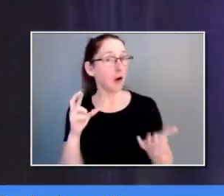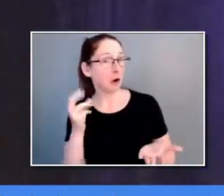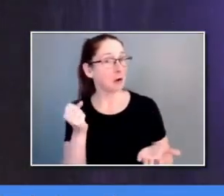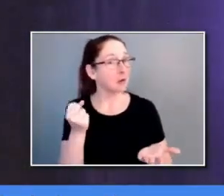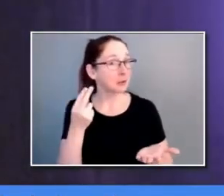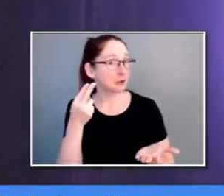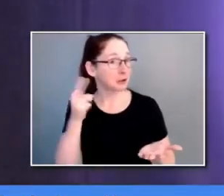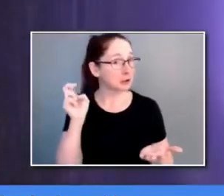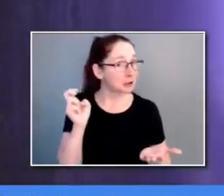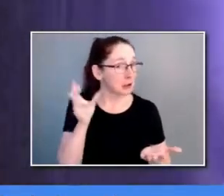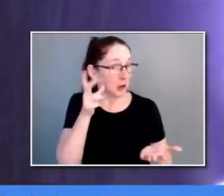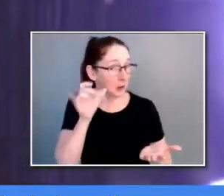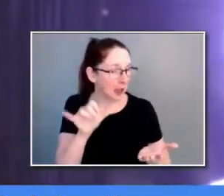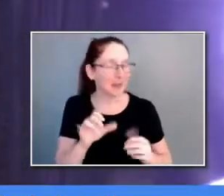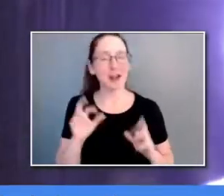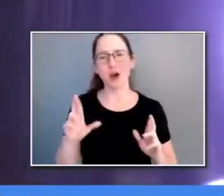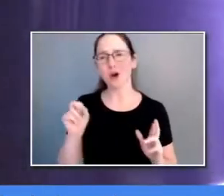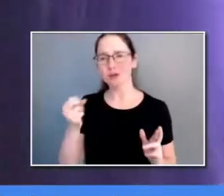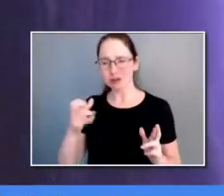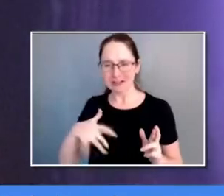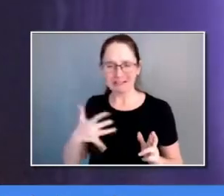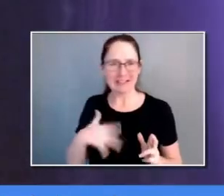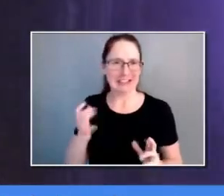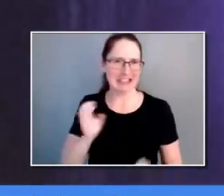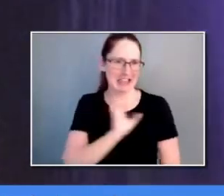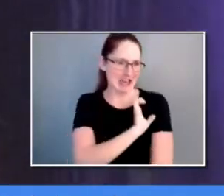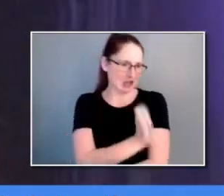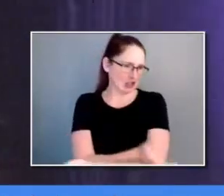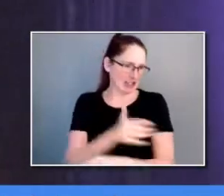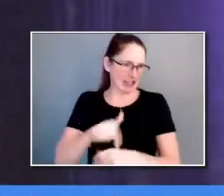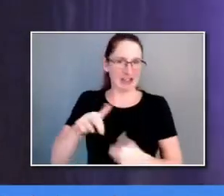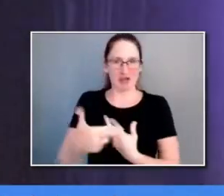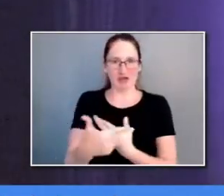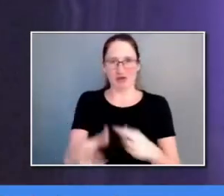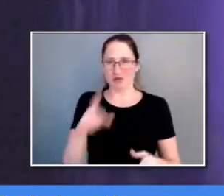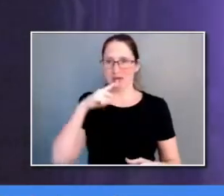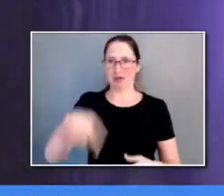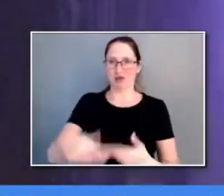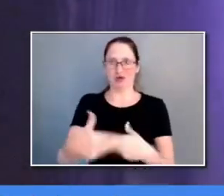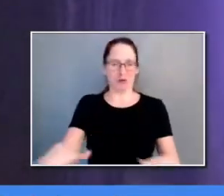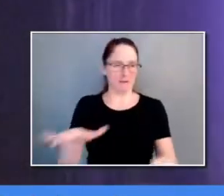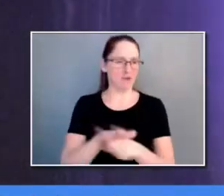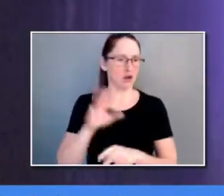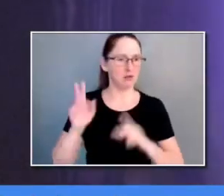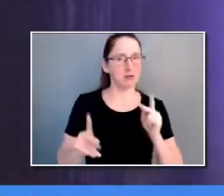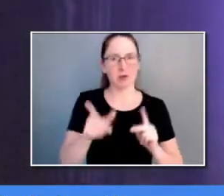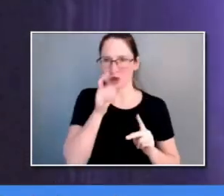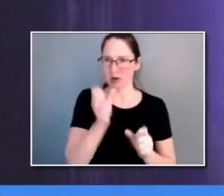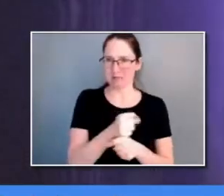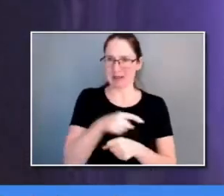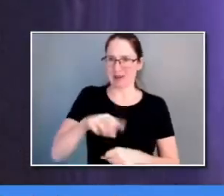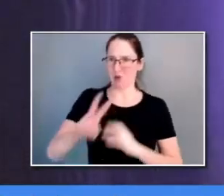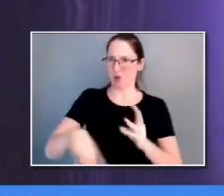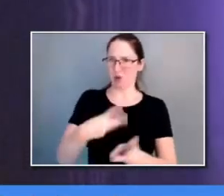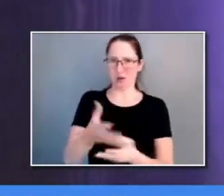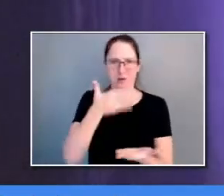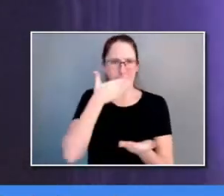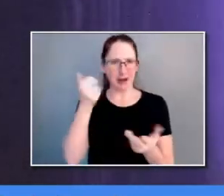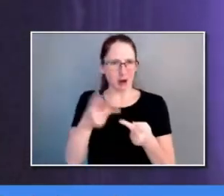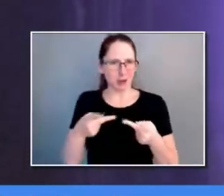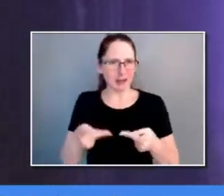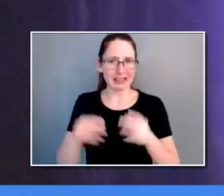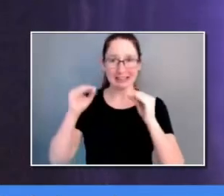Yeah. And I hope she feels the energy in this room, because this room is full of people who want to make this world a better place.